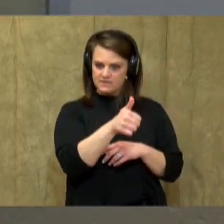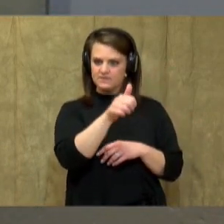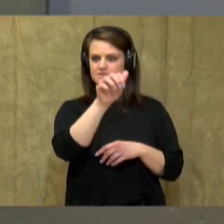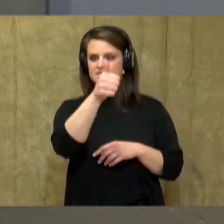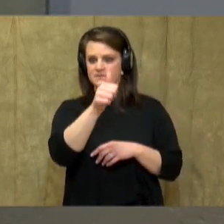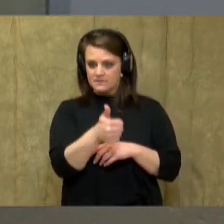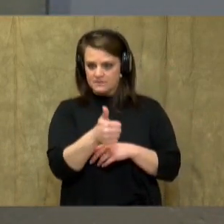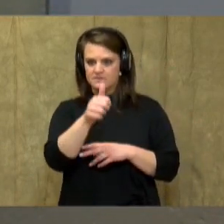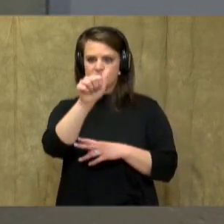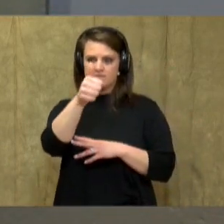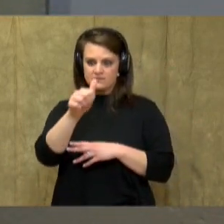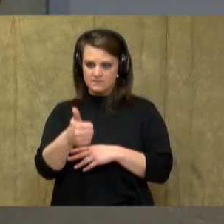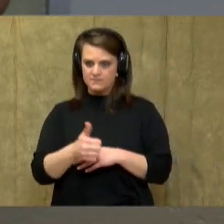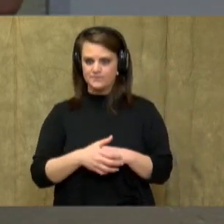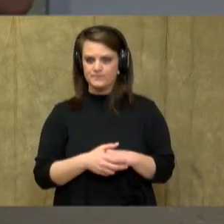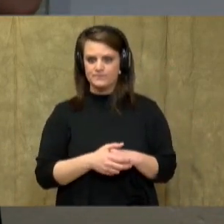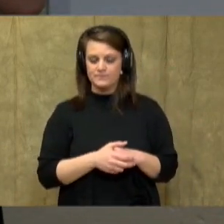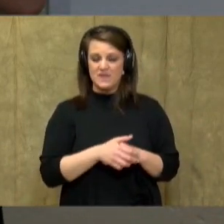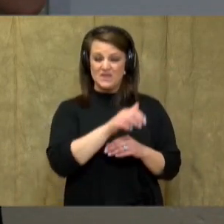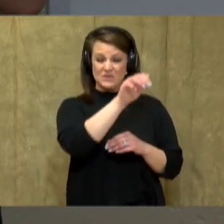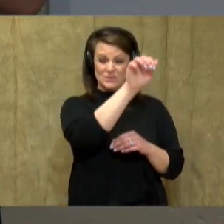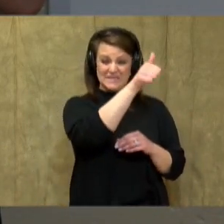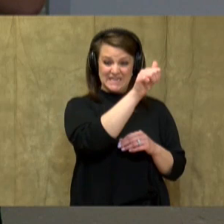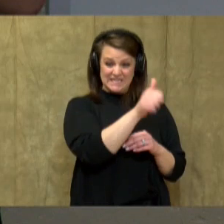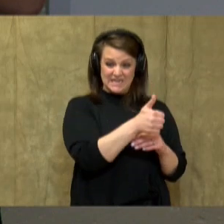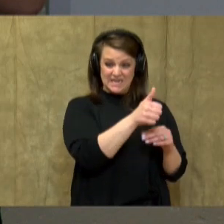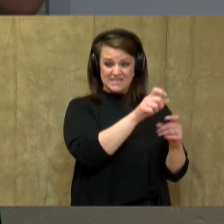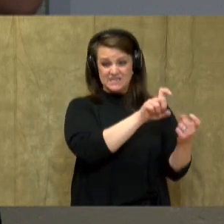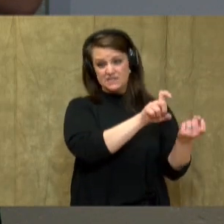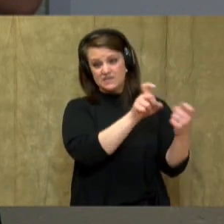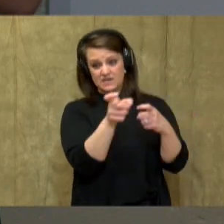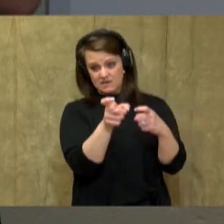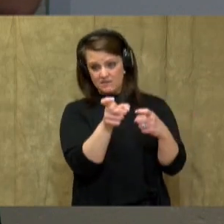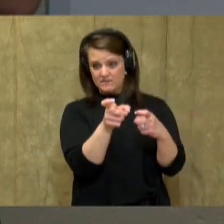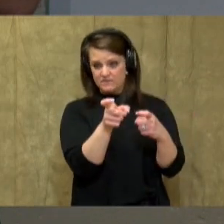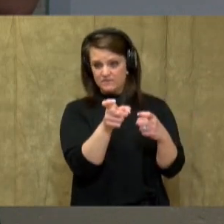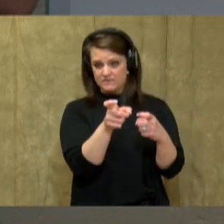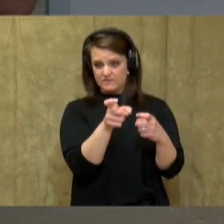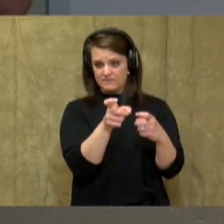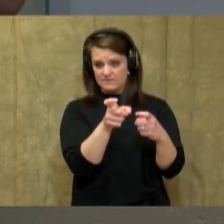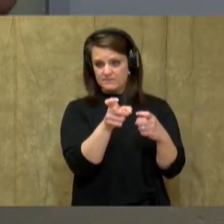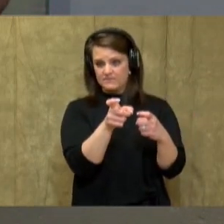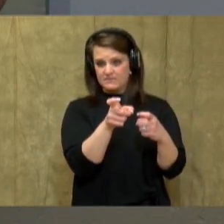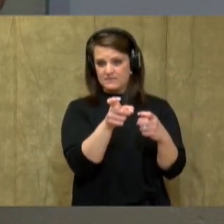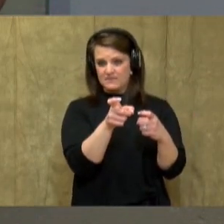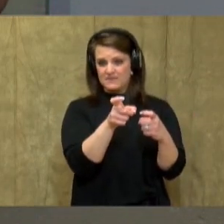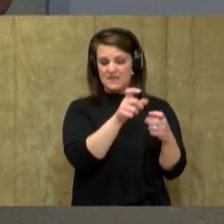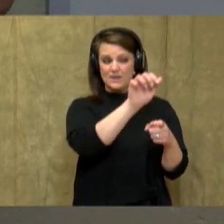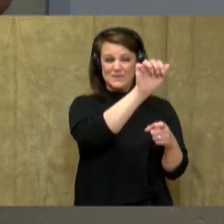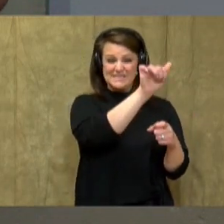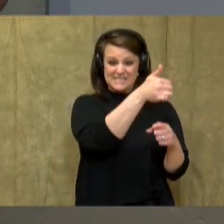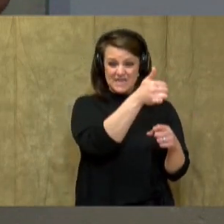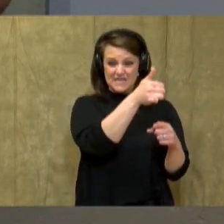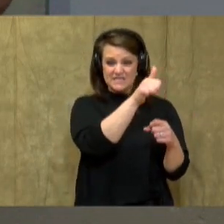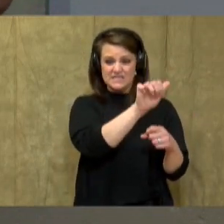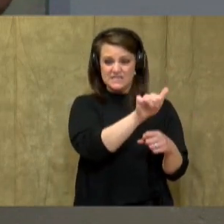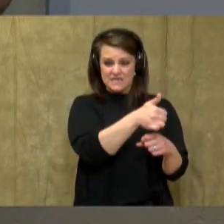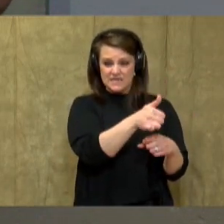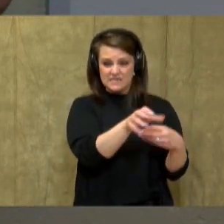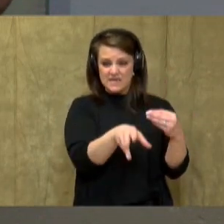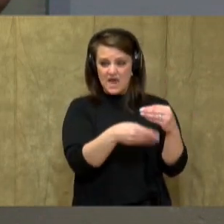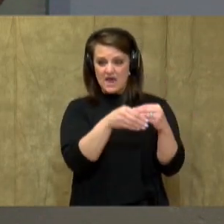entire whole and give it to this fraction to help it out, that would be